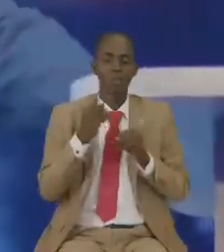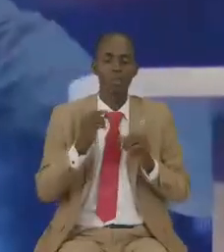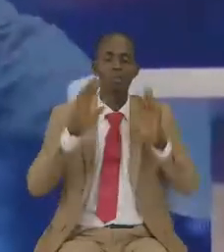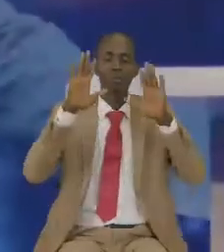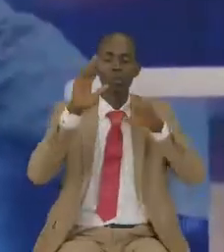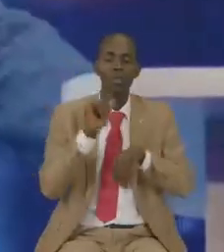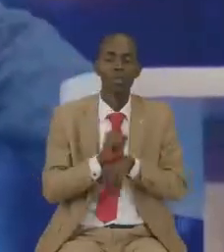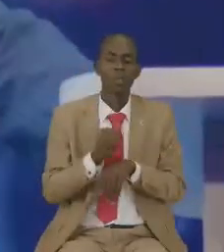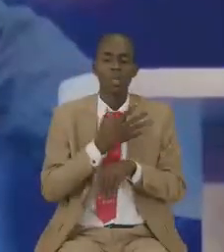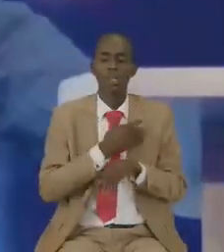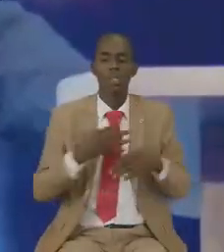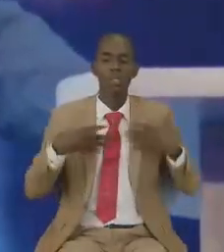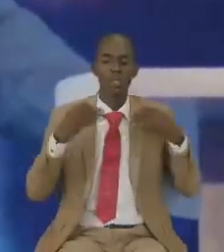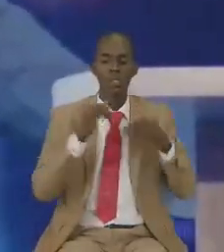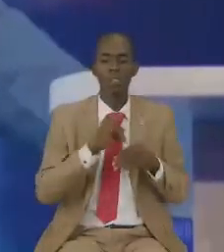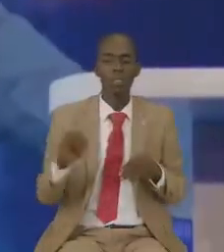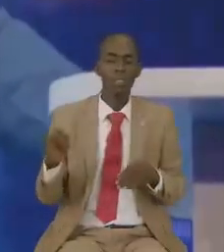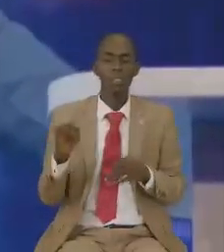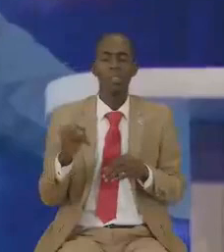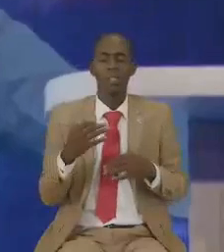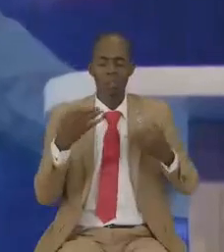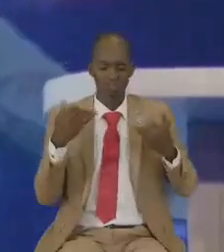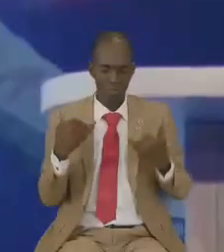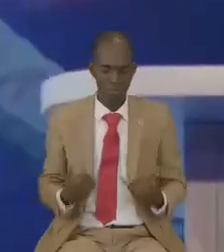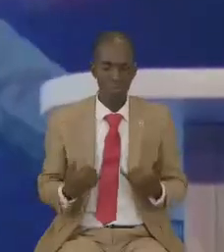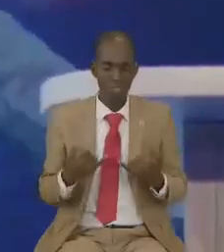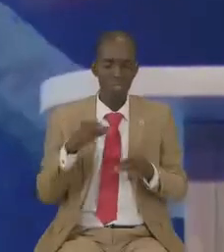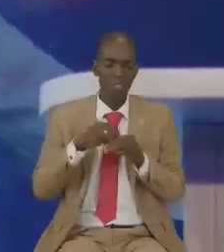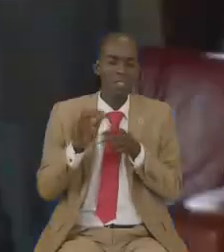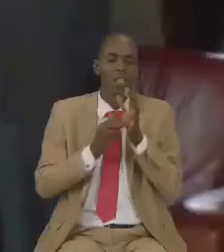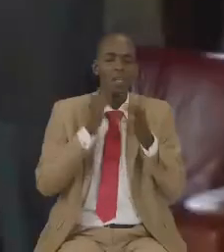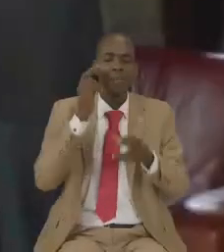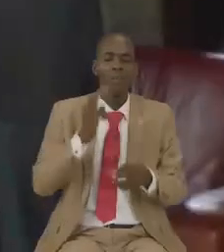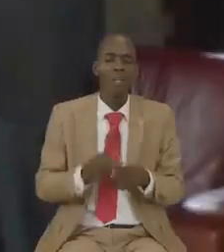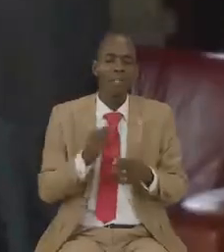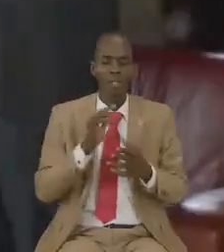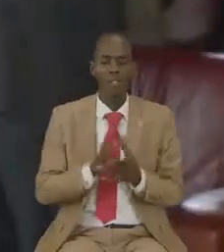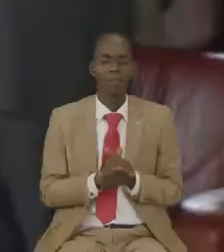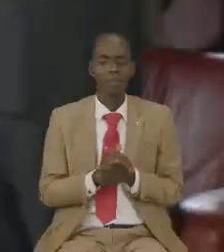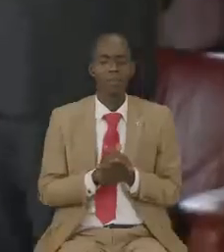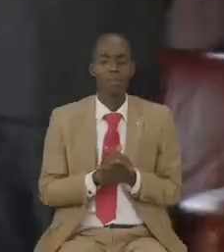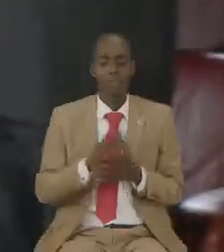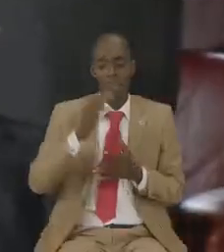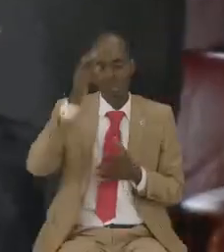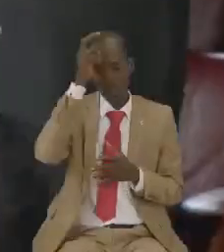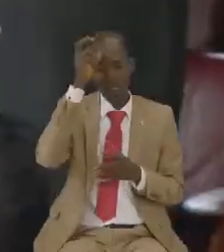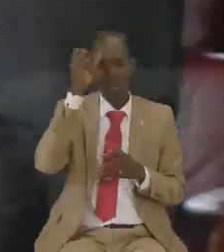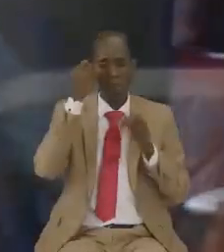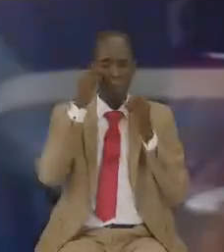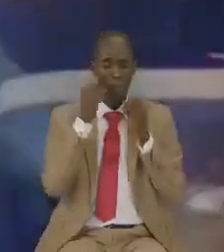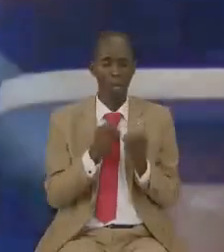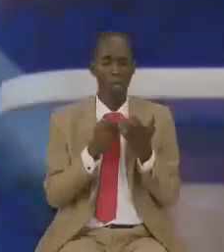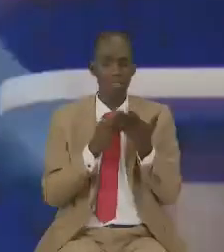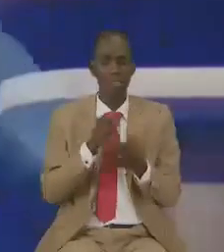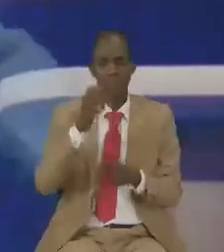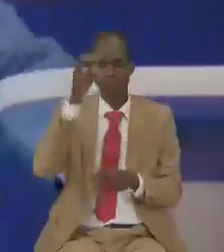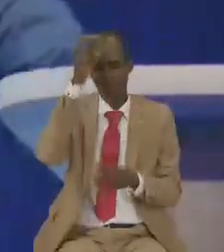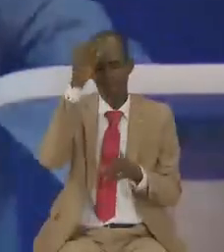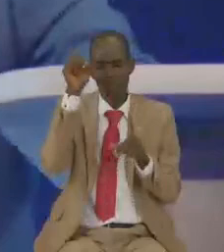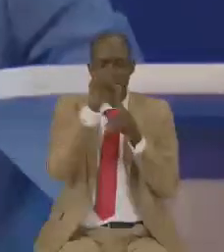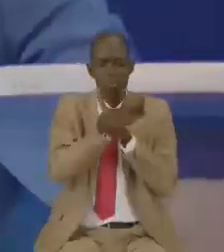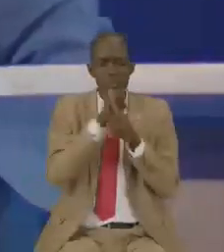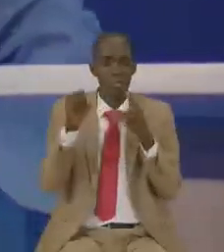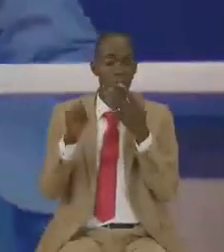healing and the recovery right now in Jesus' name. That demonic power there, demonic affliction